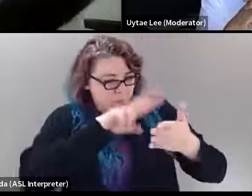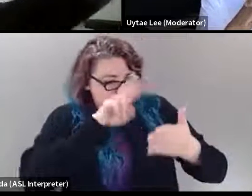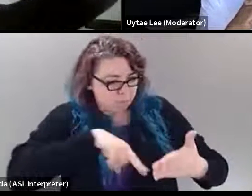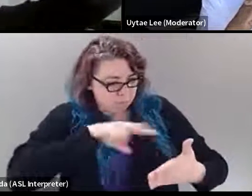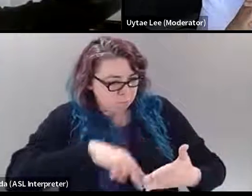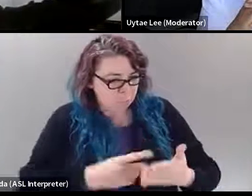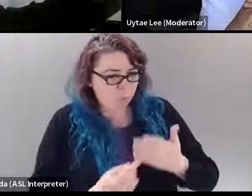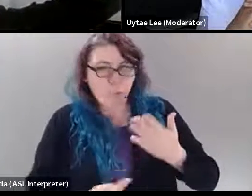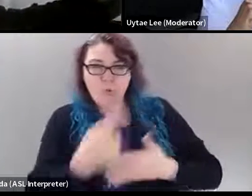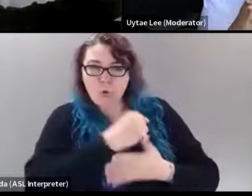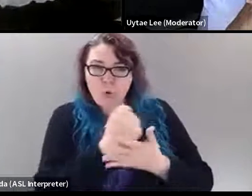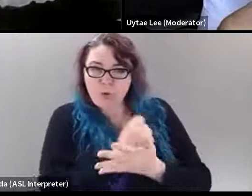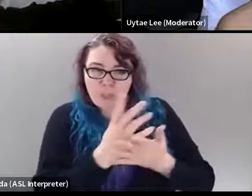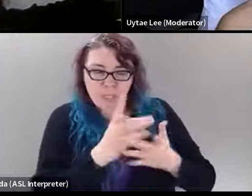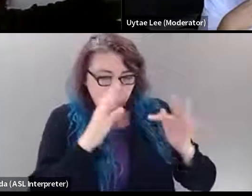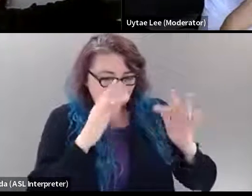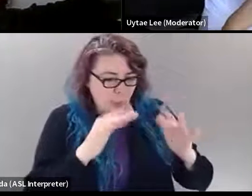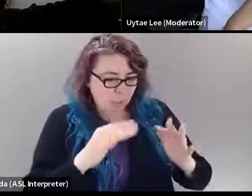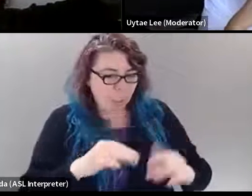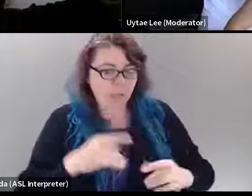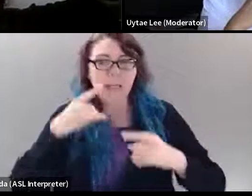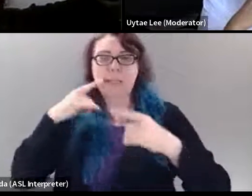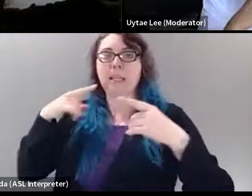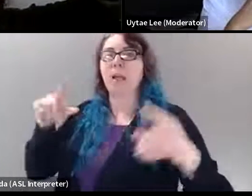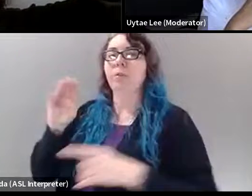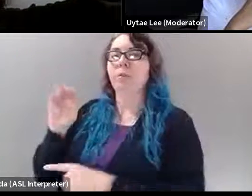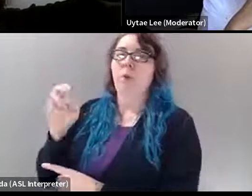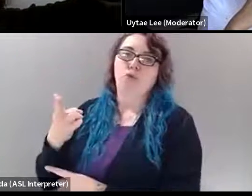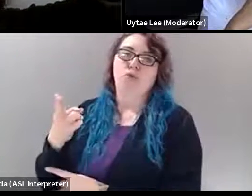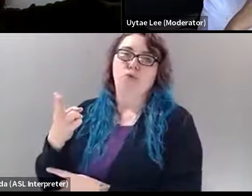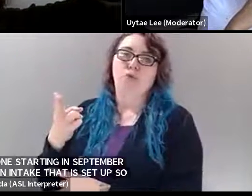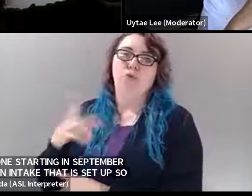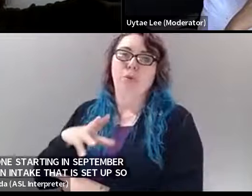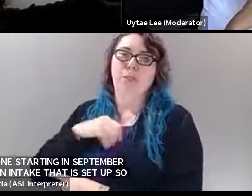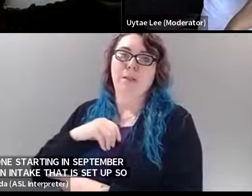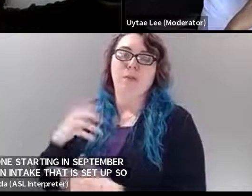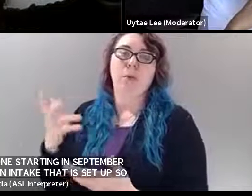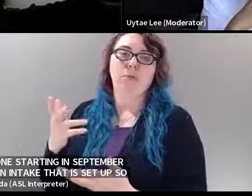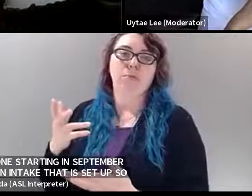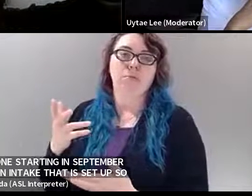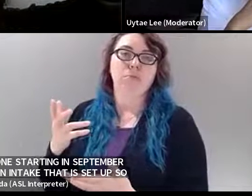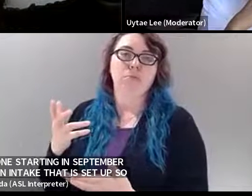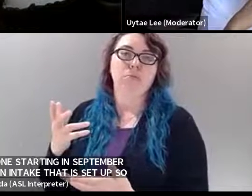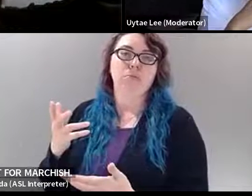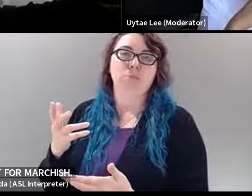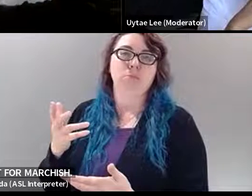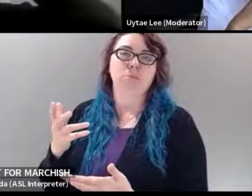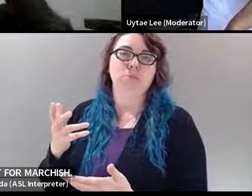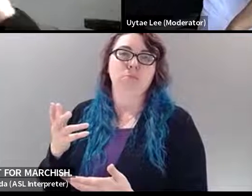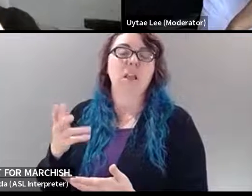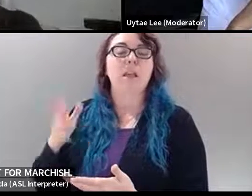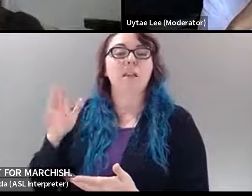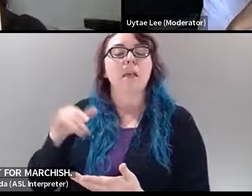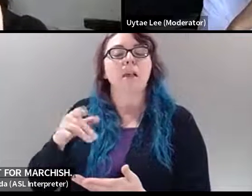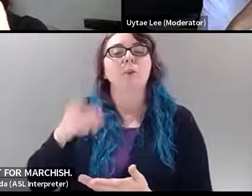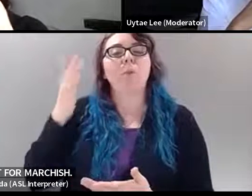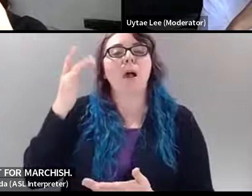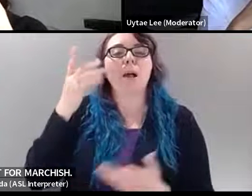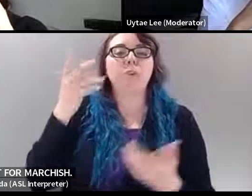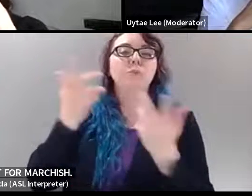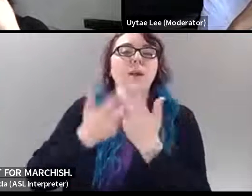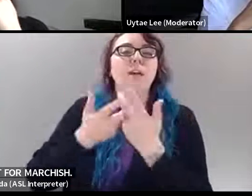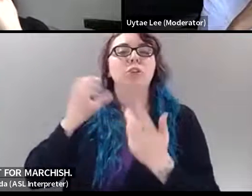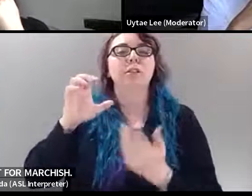March-ish, so that producers have an opportunity to bring our development dollars in to trigger the CMF IP program,